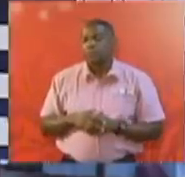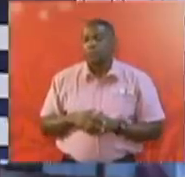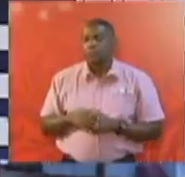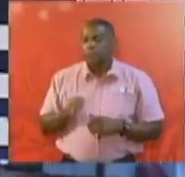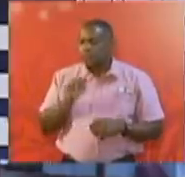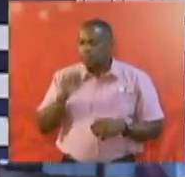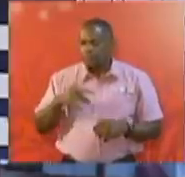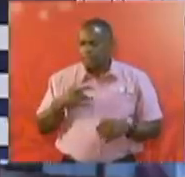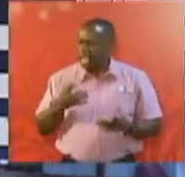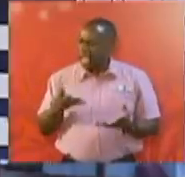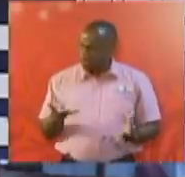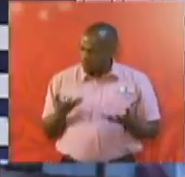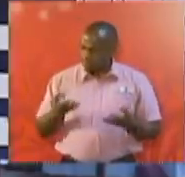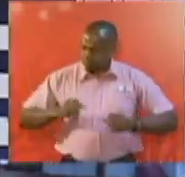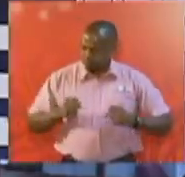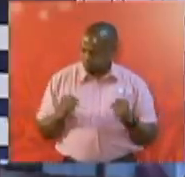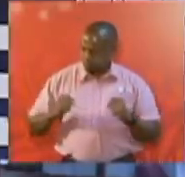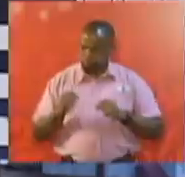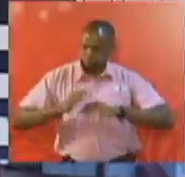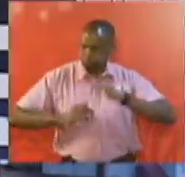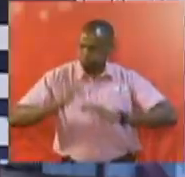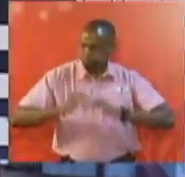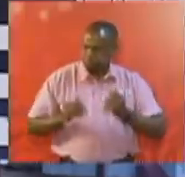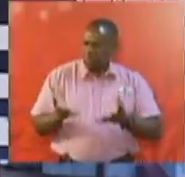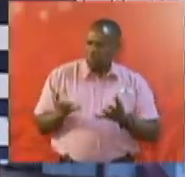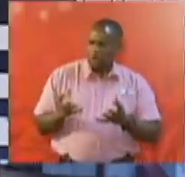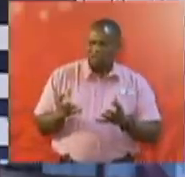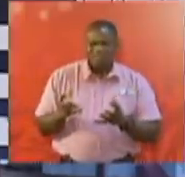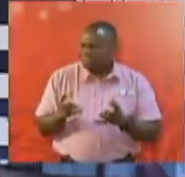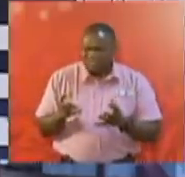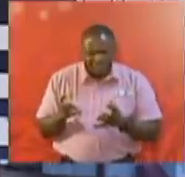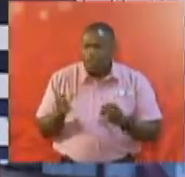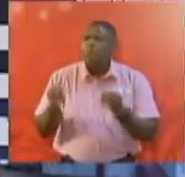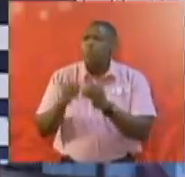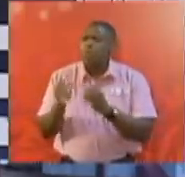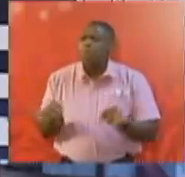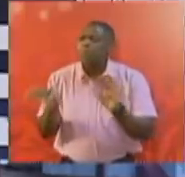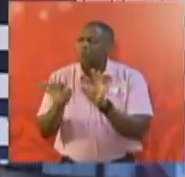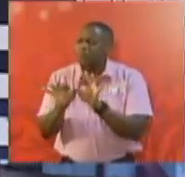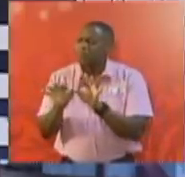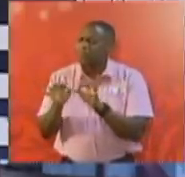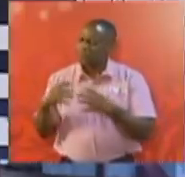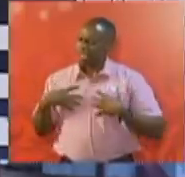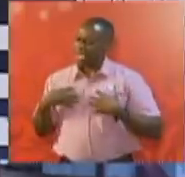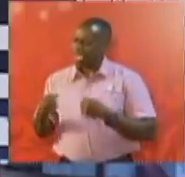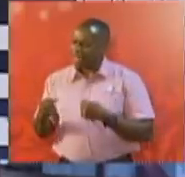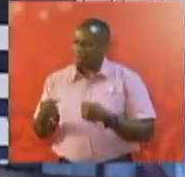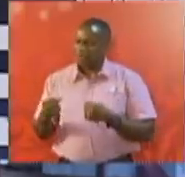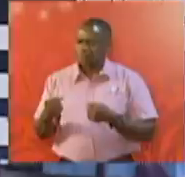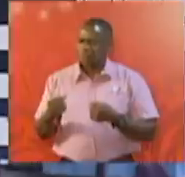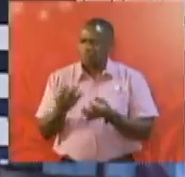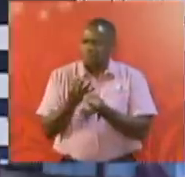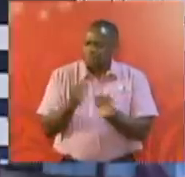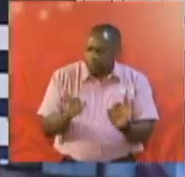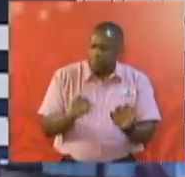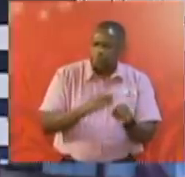above your ability to get the mask, the chance for you to get the COVID-19 disease. So I think I will